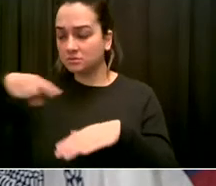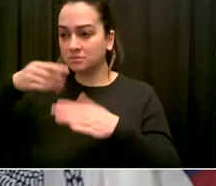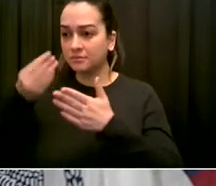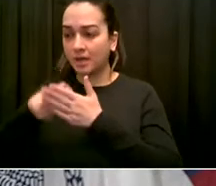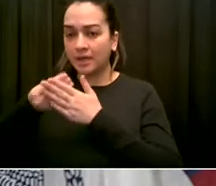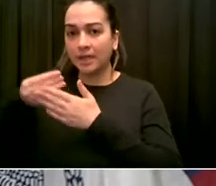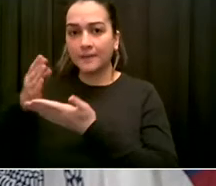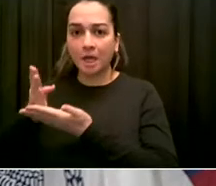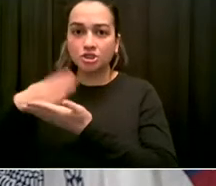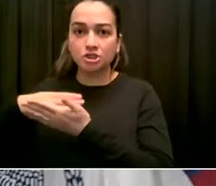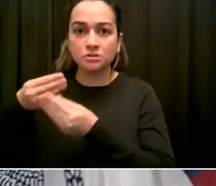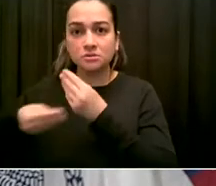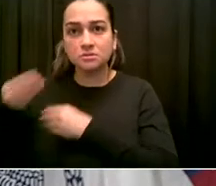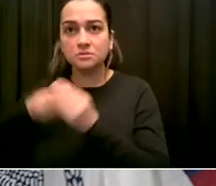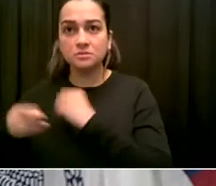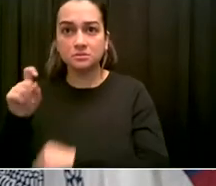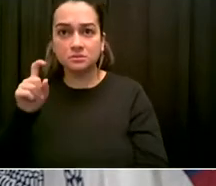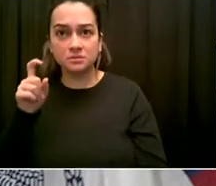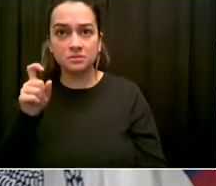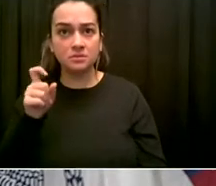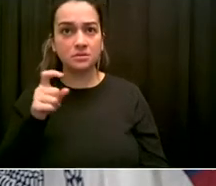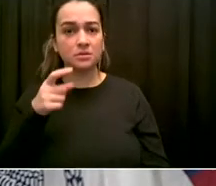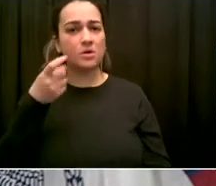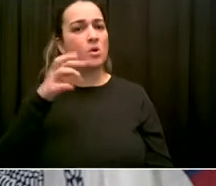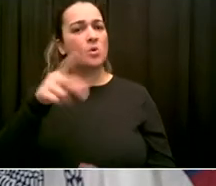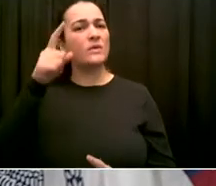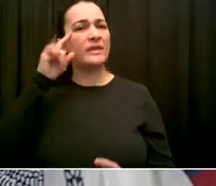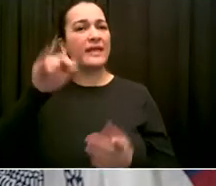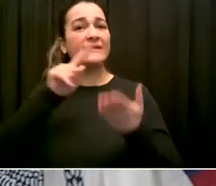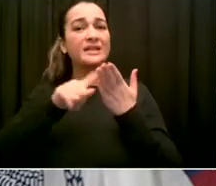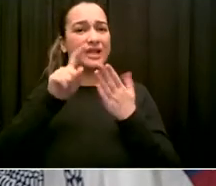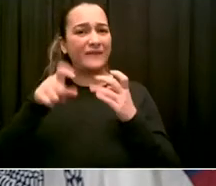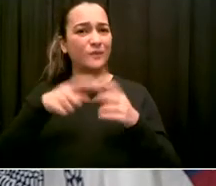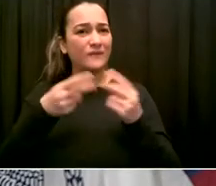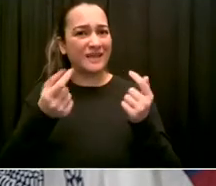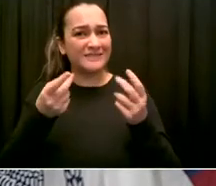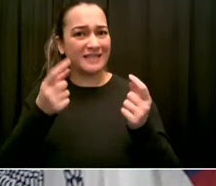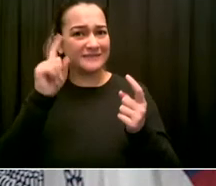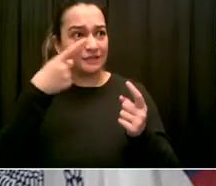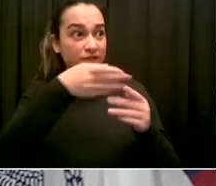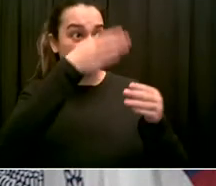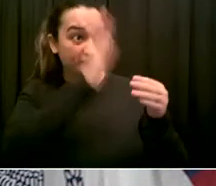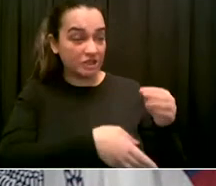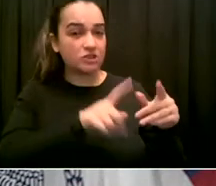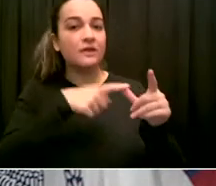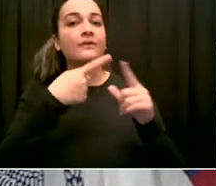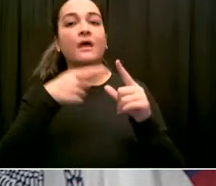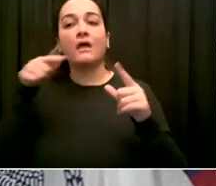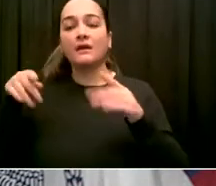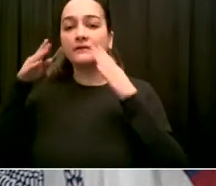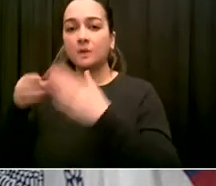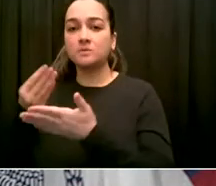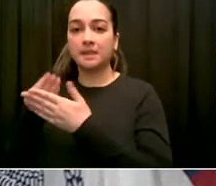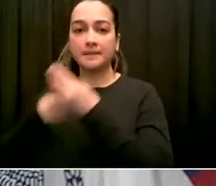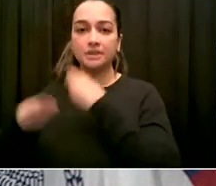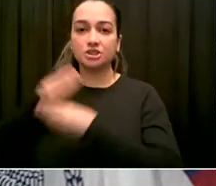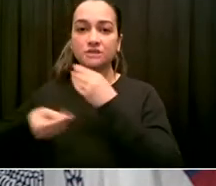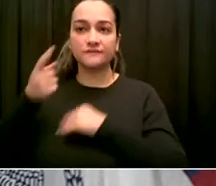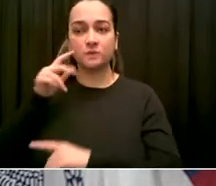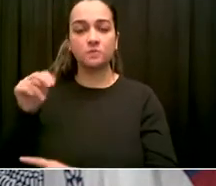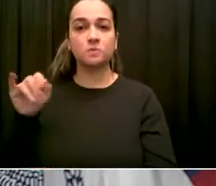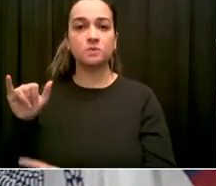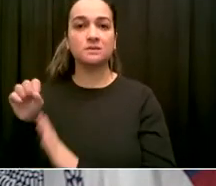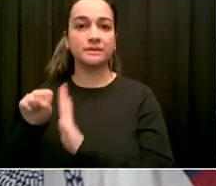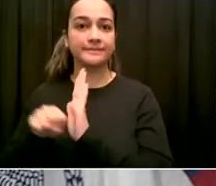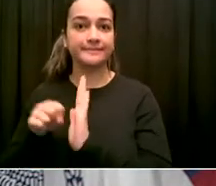the work they're doing right now and the whole legislature. Thank God they're there. I mean, they're leading the state right now. Speaker Carl Hastie